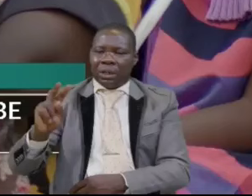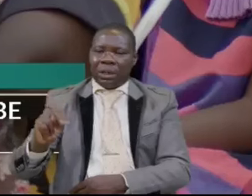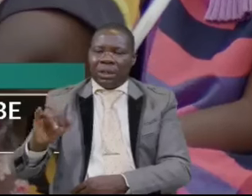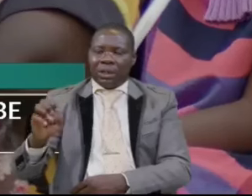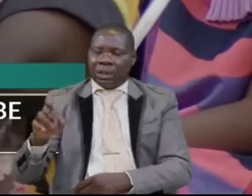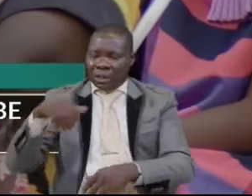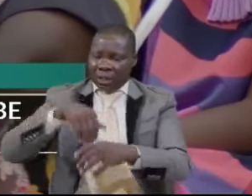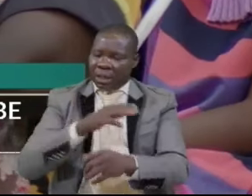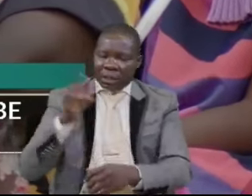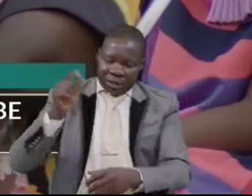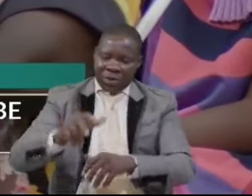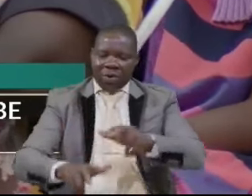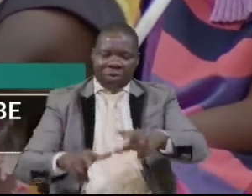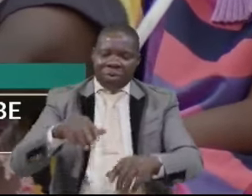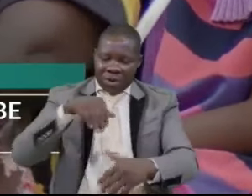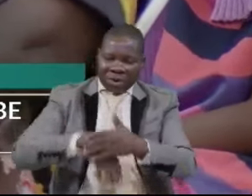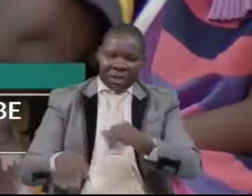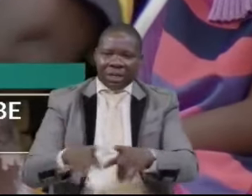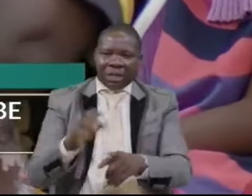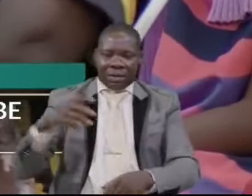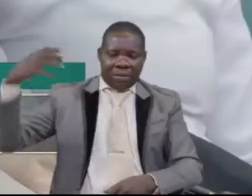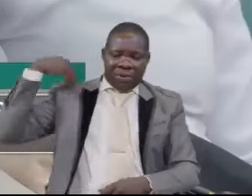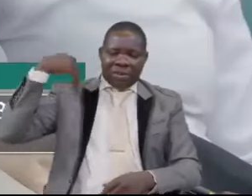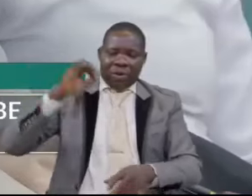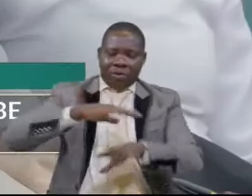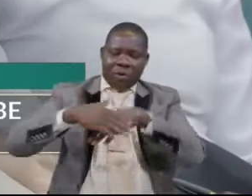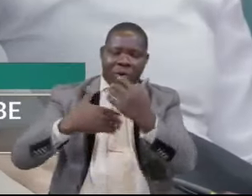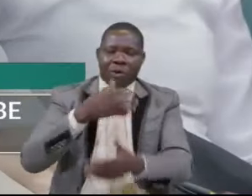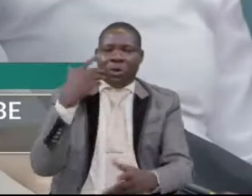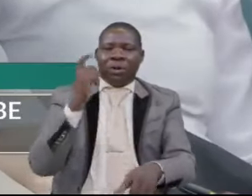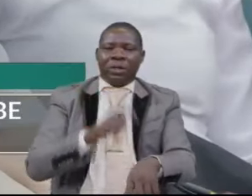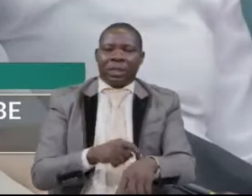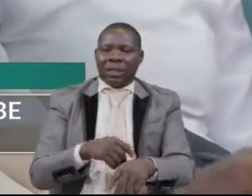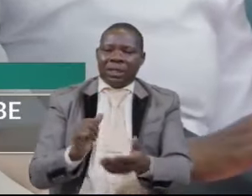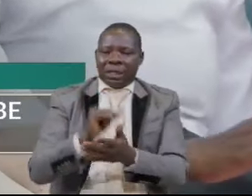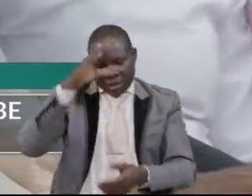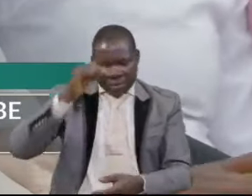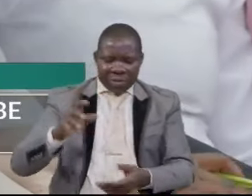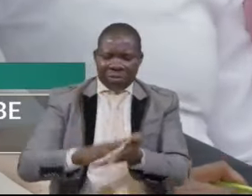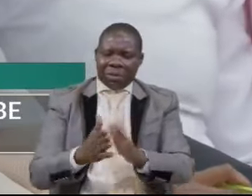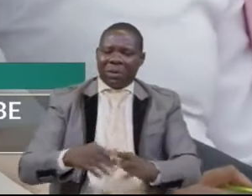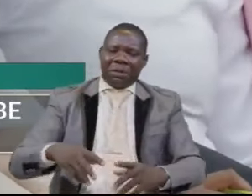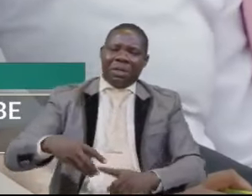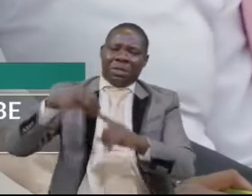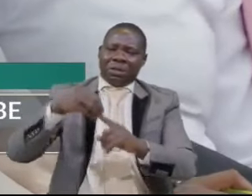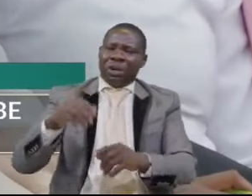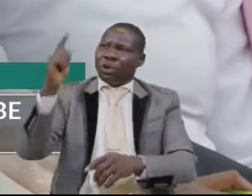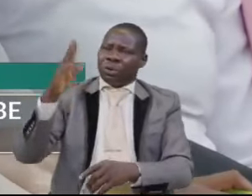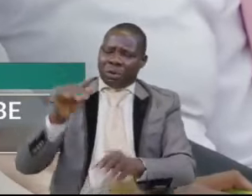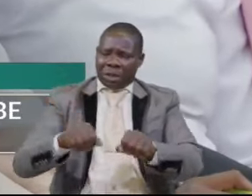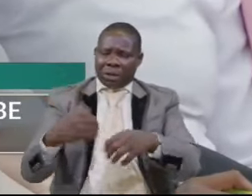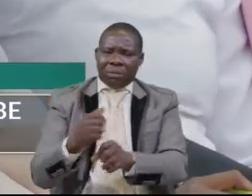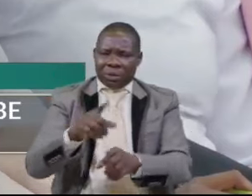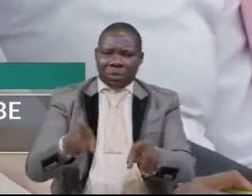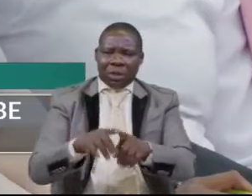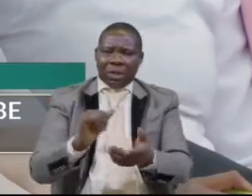occasion. That man was exceptional. God can make you like that, and God can so turn your life around that what